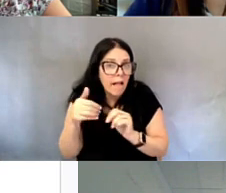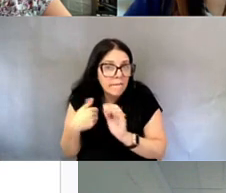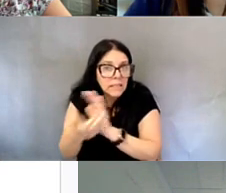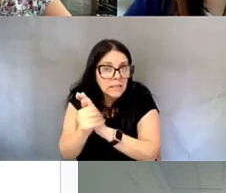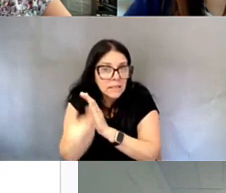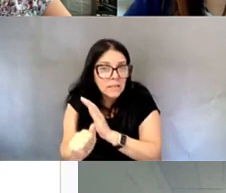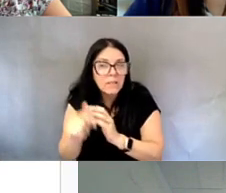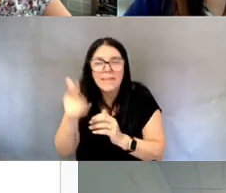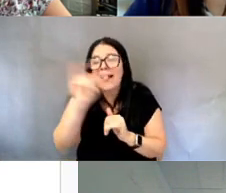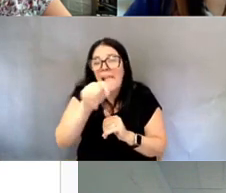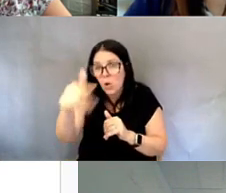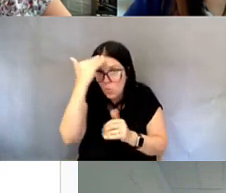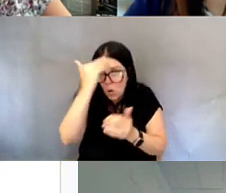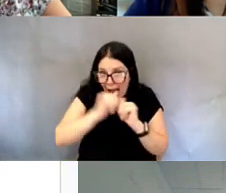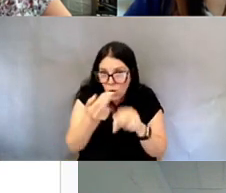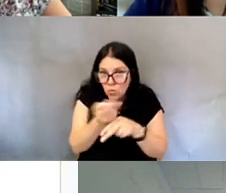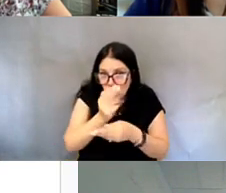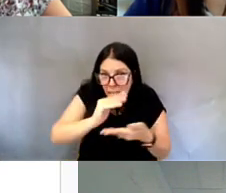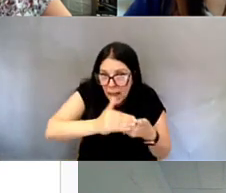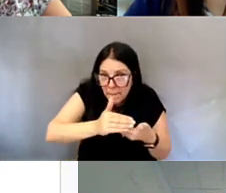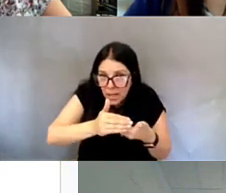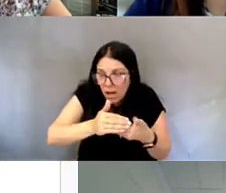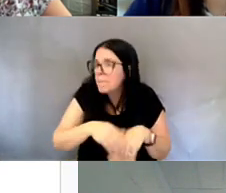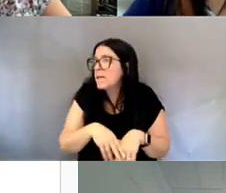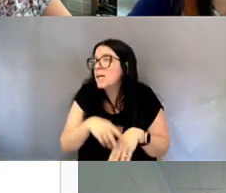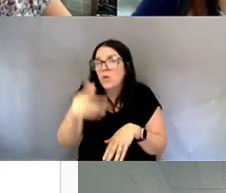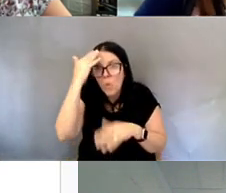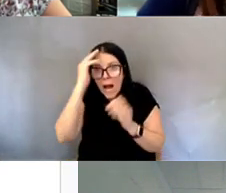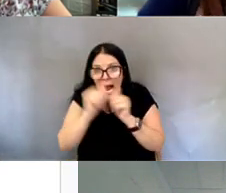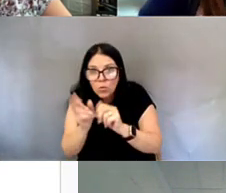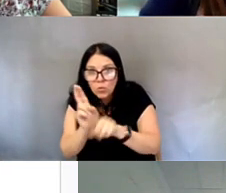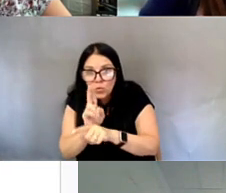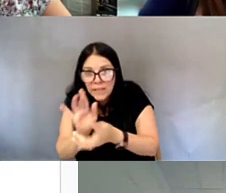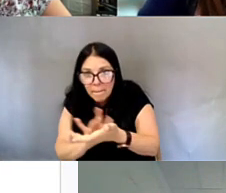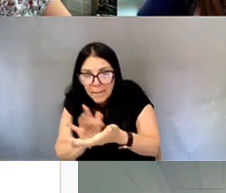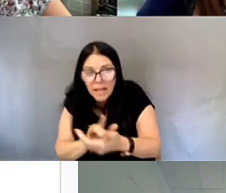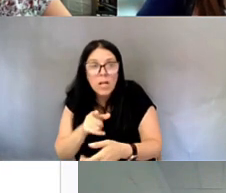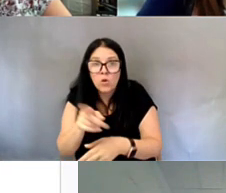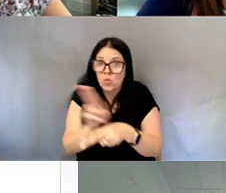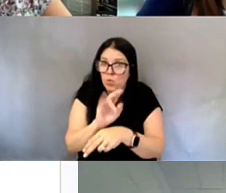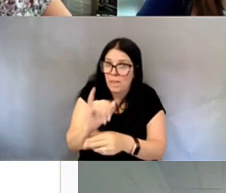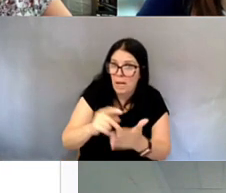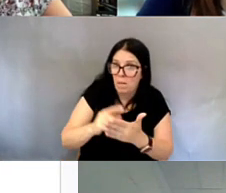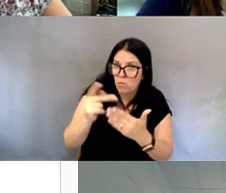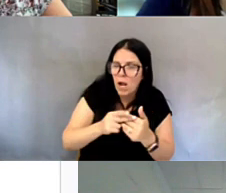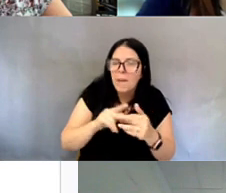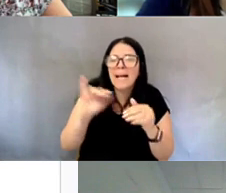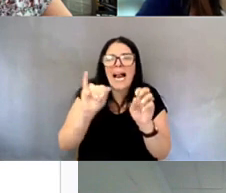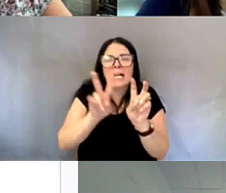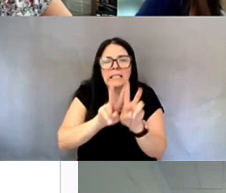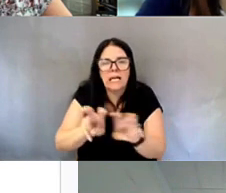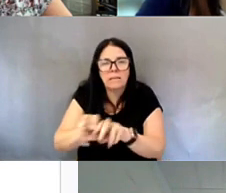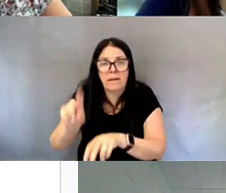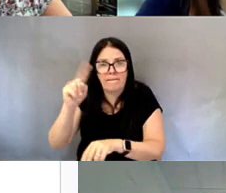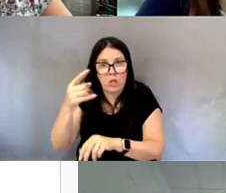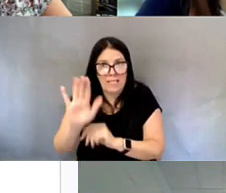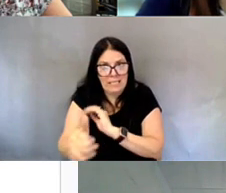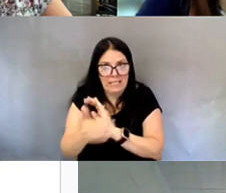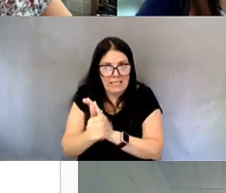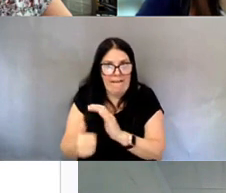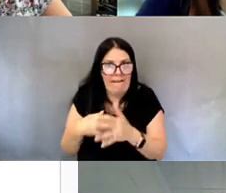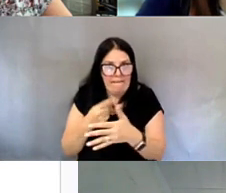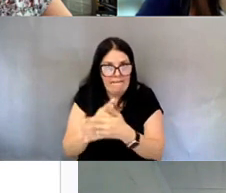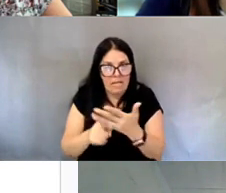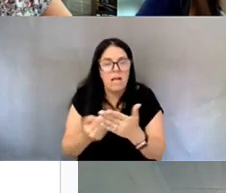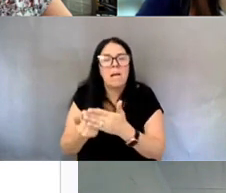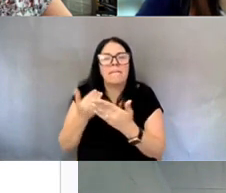like to see where the learners are at and then meeting them there. And then having some pre-lessons, so maybe even like some discussions about like, this is